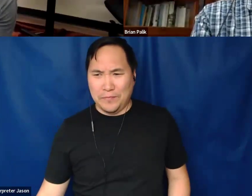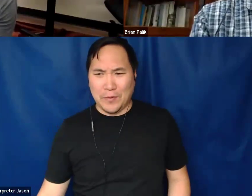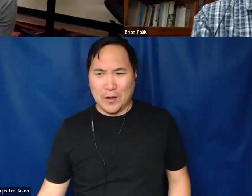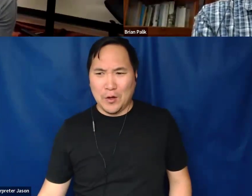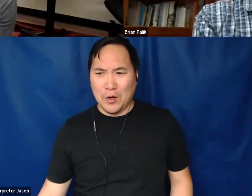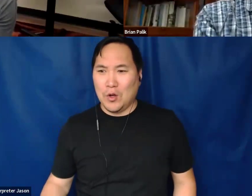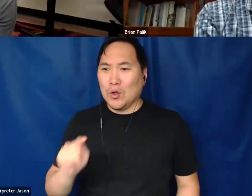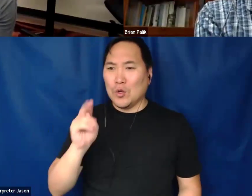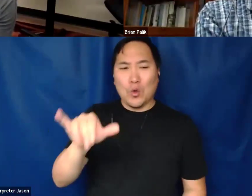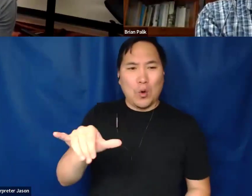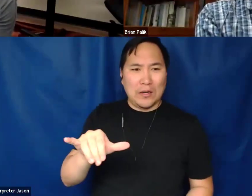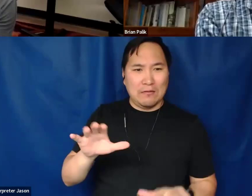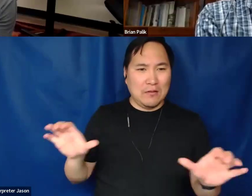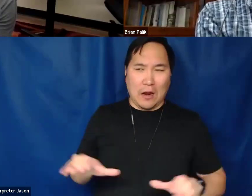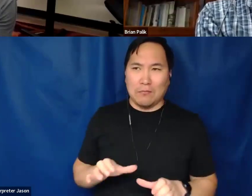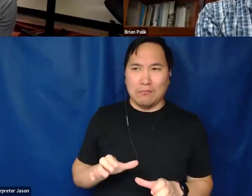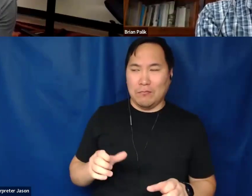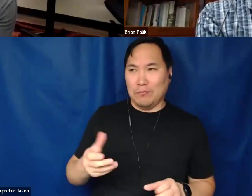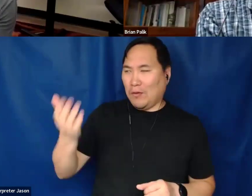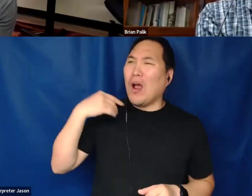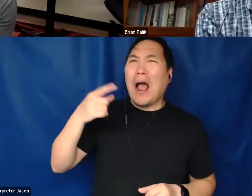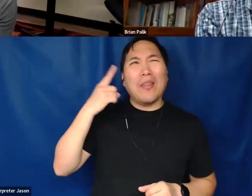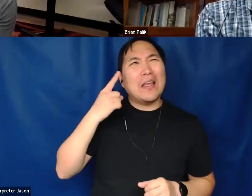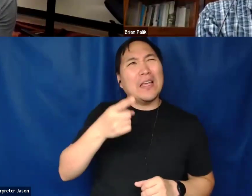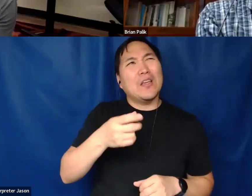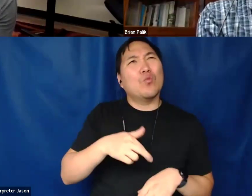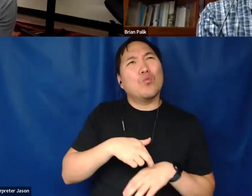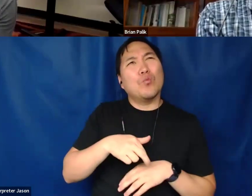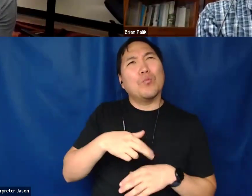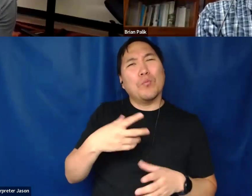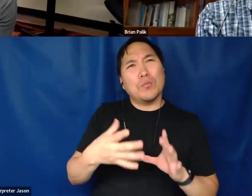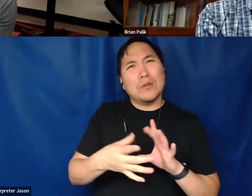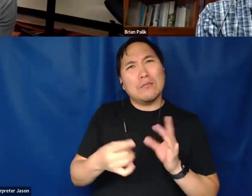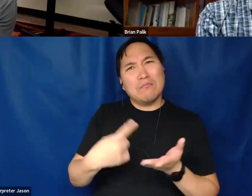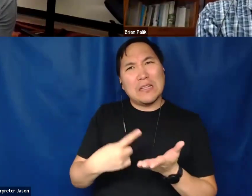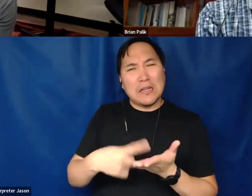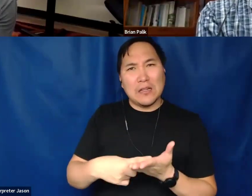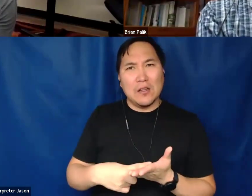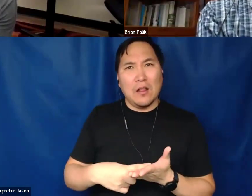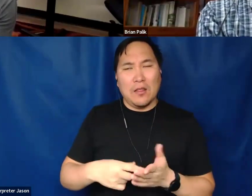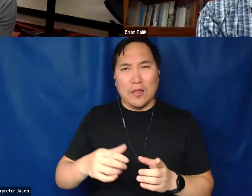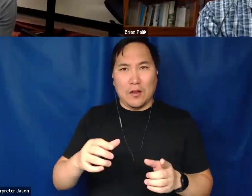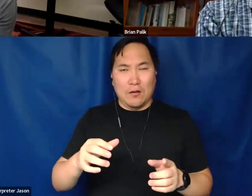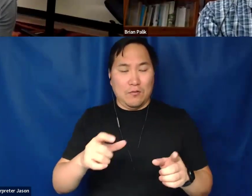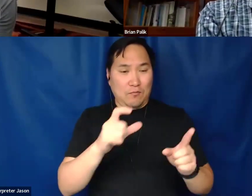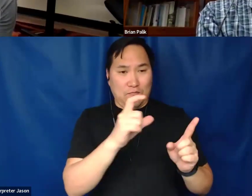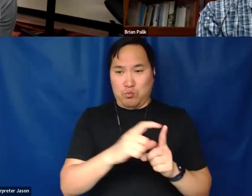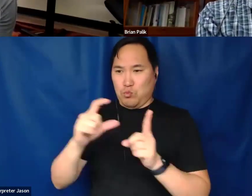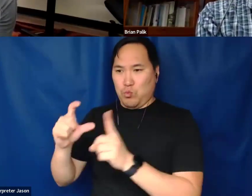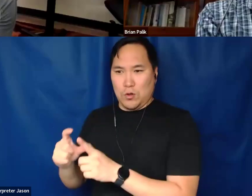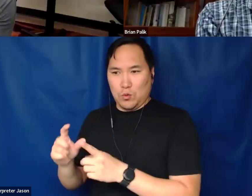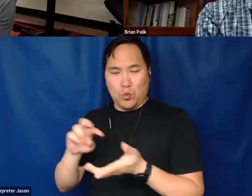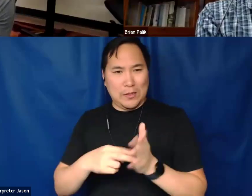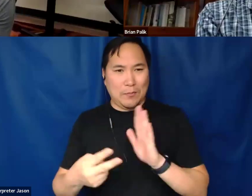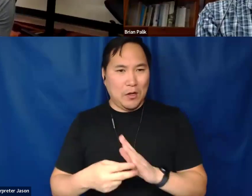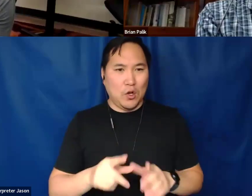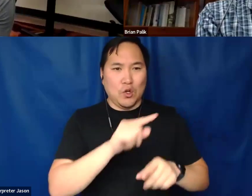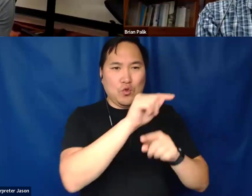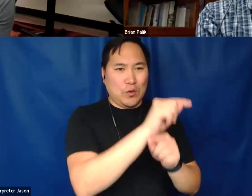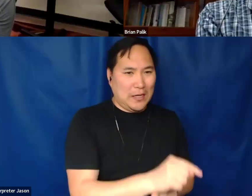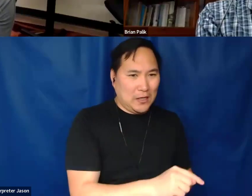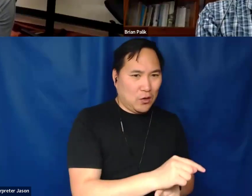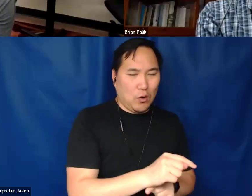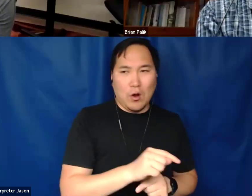can't remember exactly which reference it's in, but he does a crosswalk between those terms traditional silviculture and